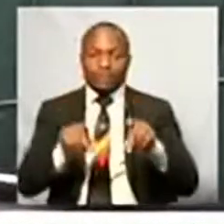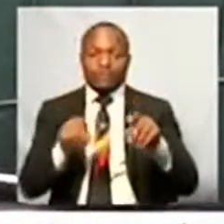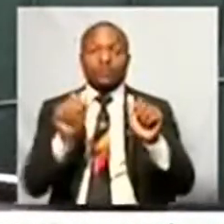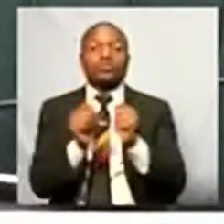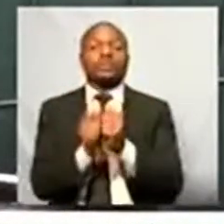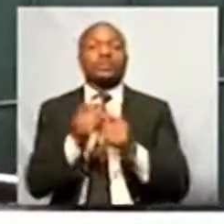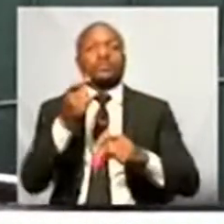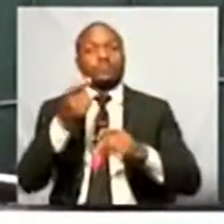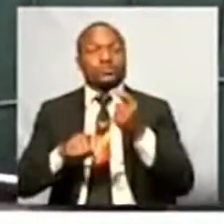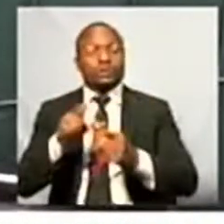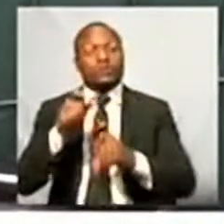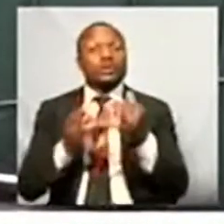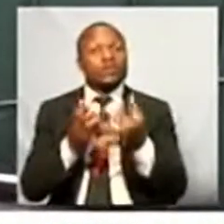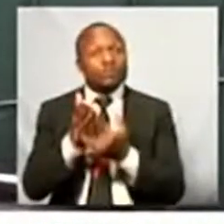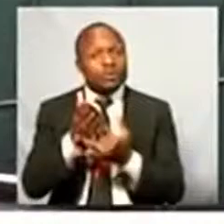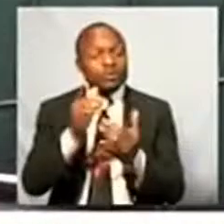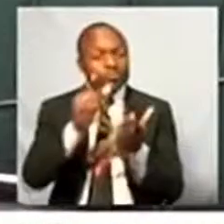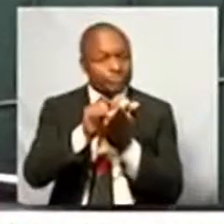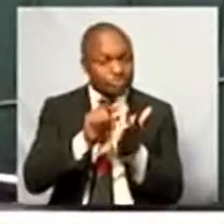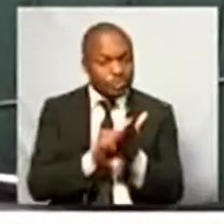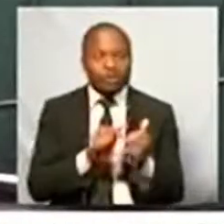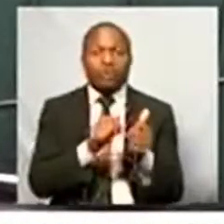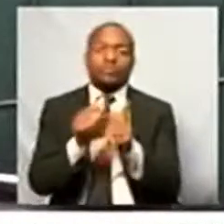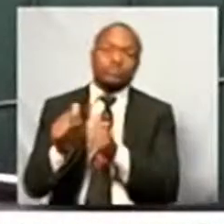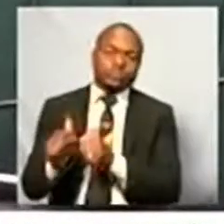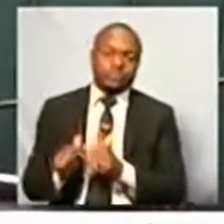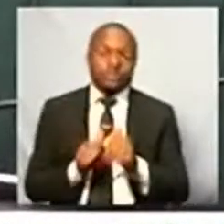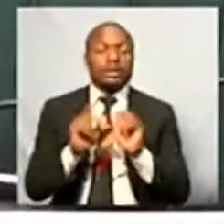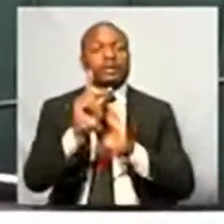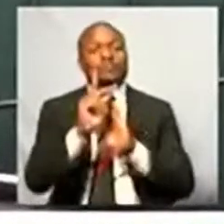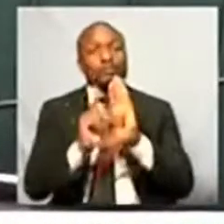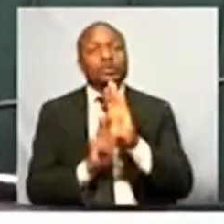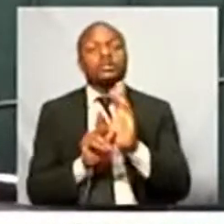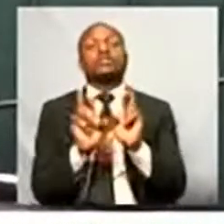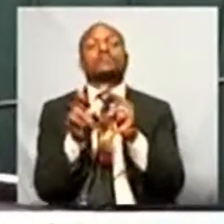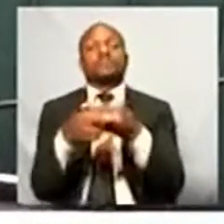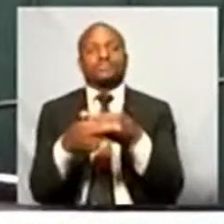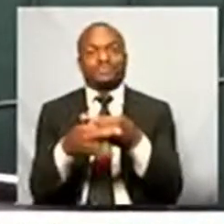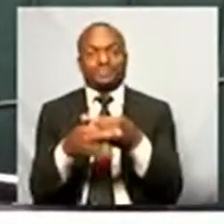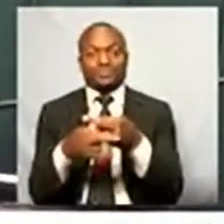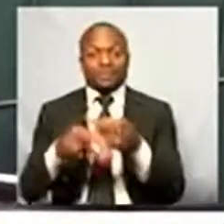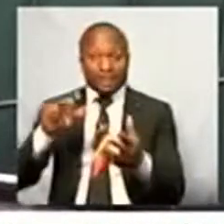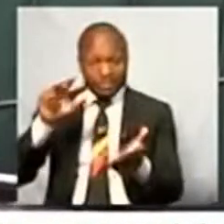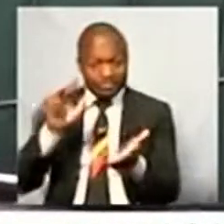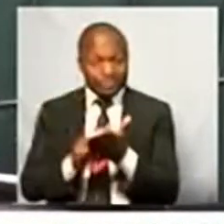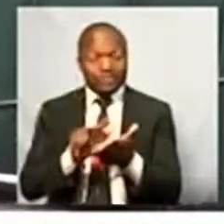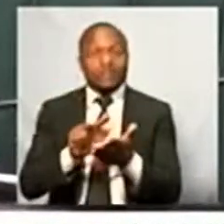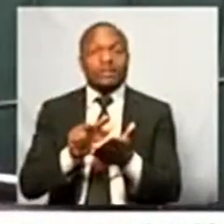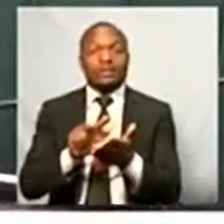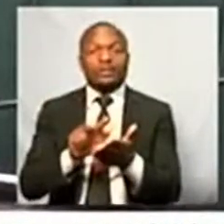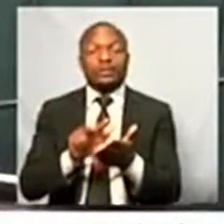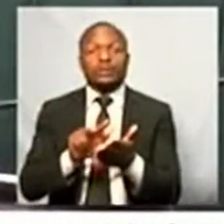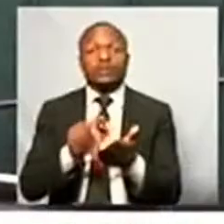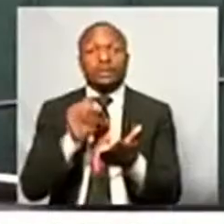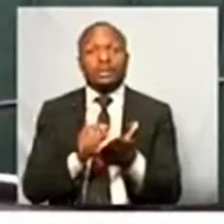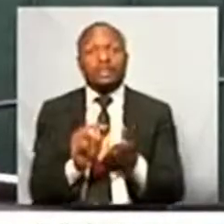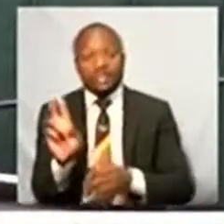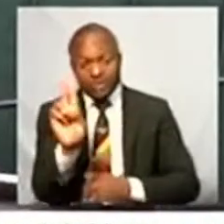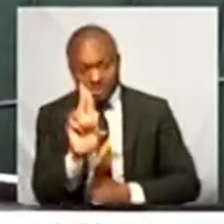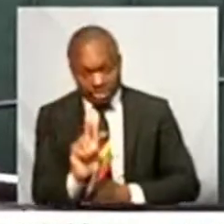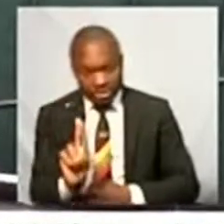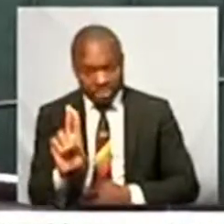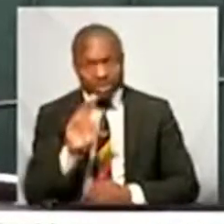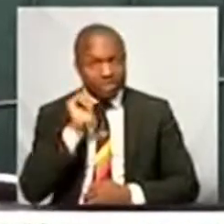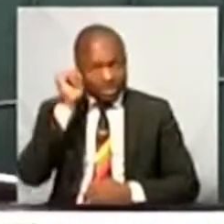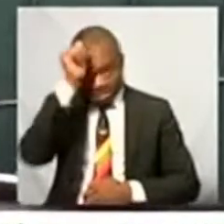disabilities through both legislative action and policy reform. The ratification and eventual domestication of